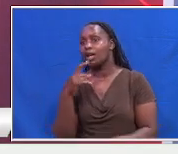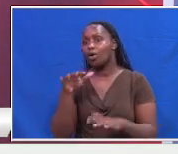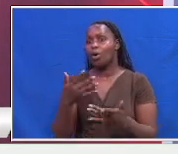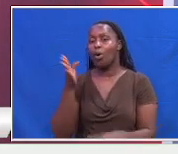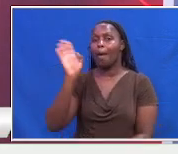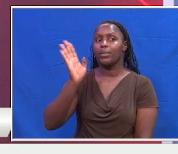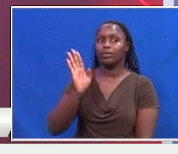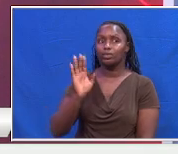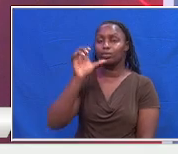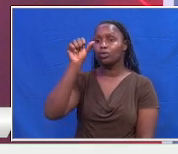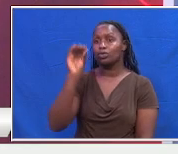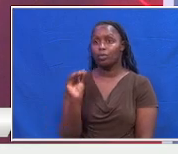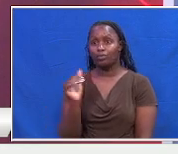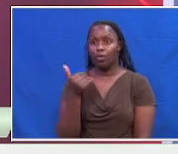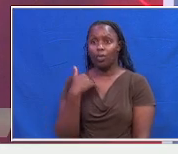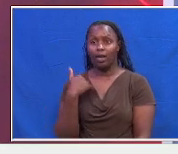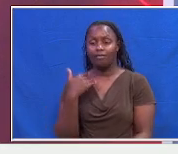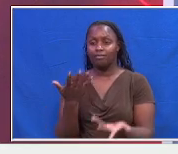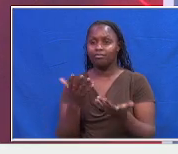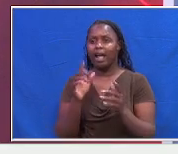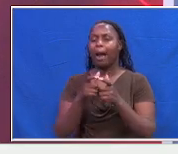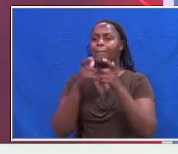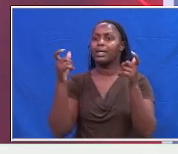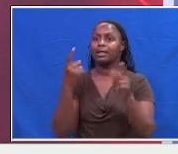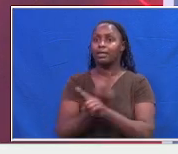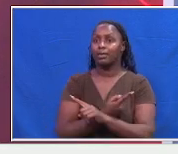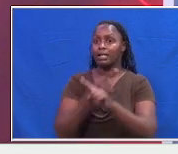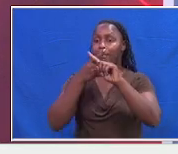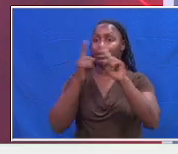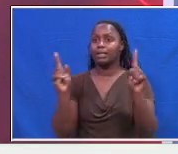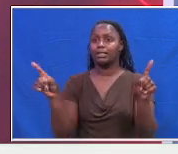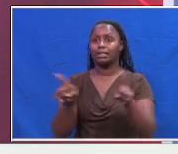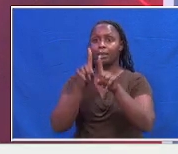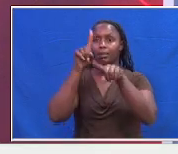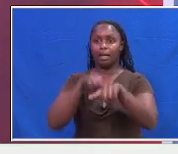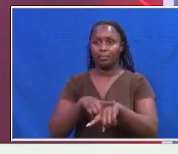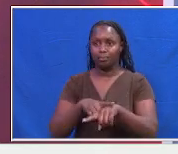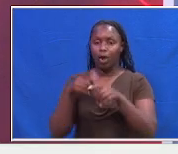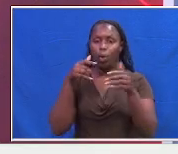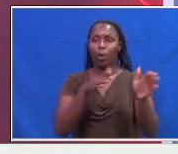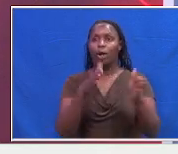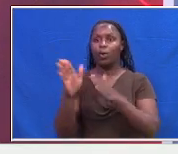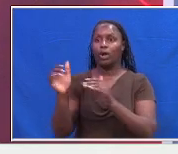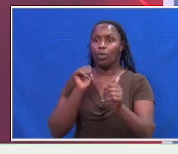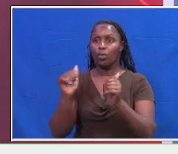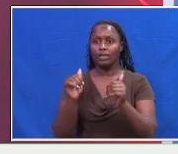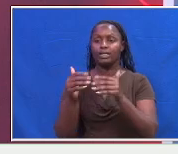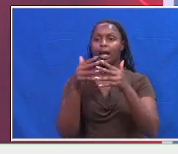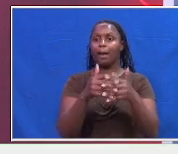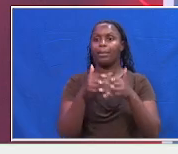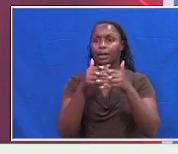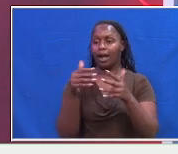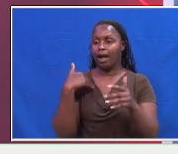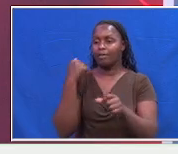therefore, there's quite a difference. But at the same time, the decorum with which the United States has carried this